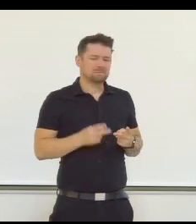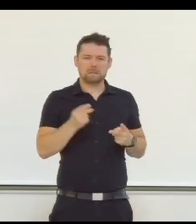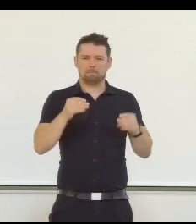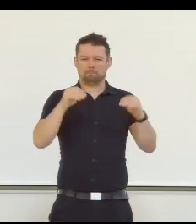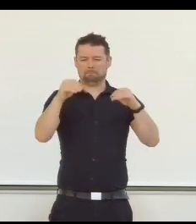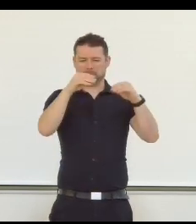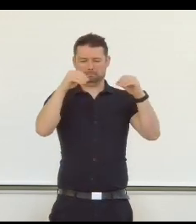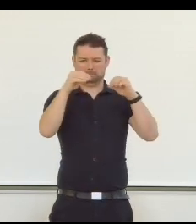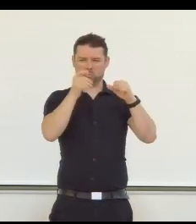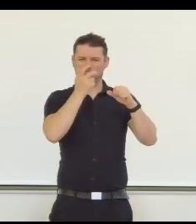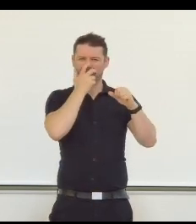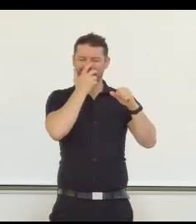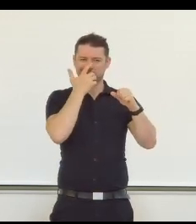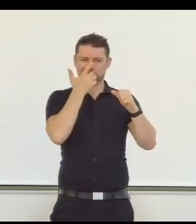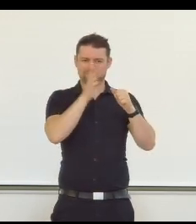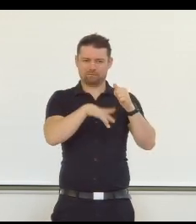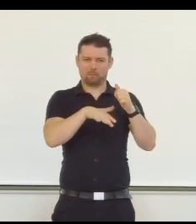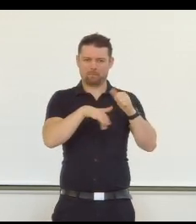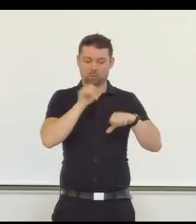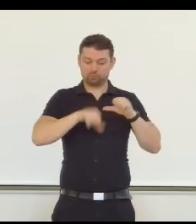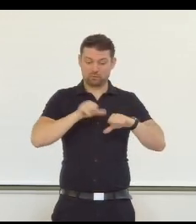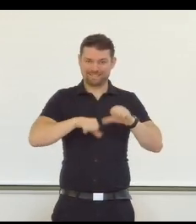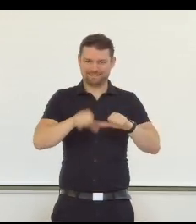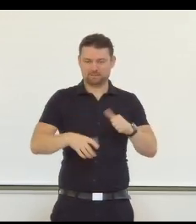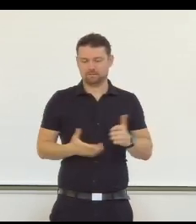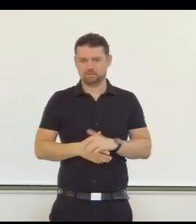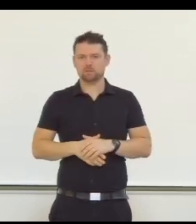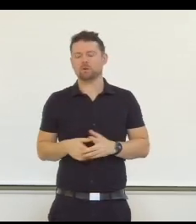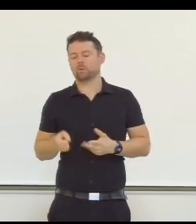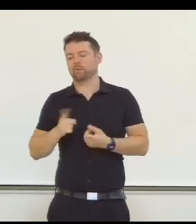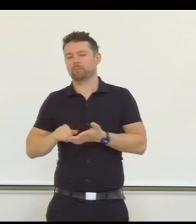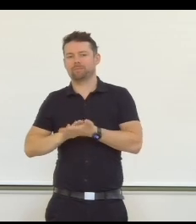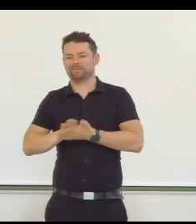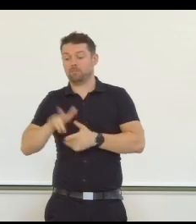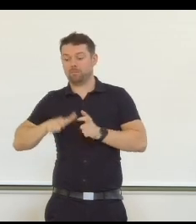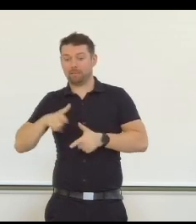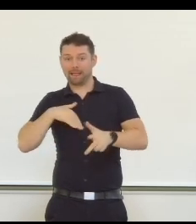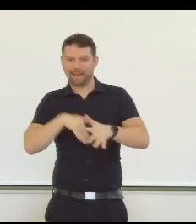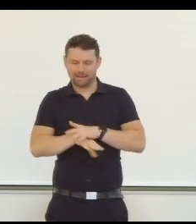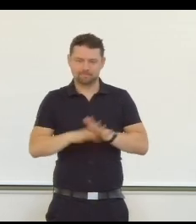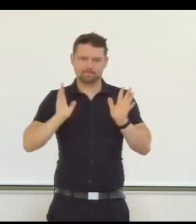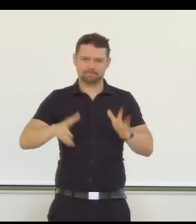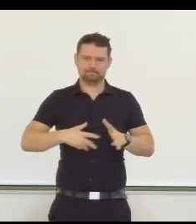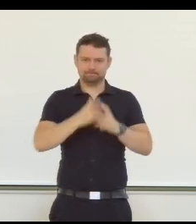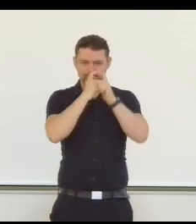particles or some gases from the process unit. So people will go in